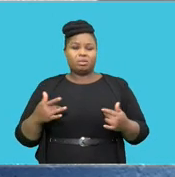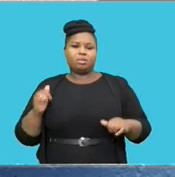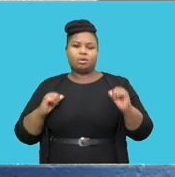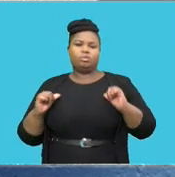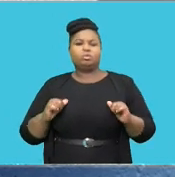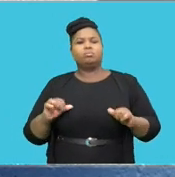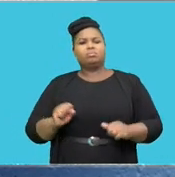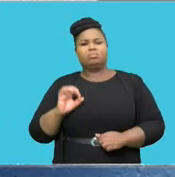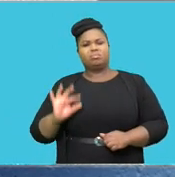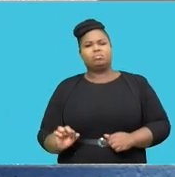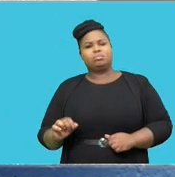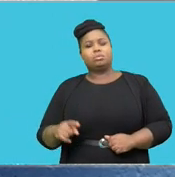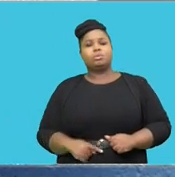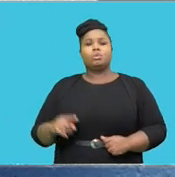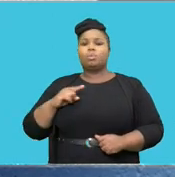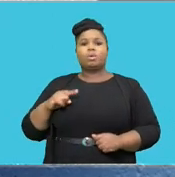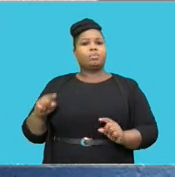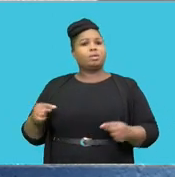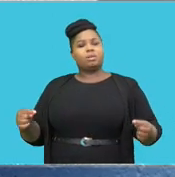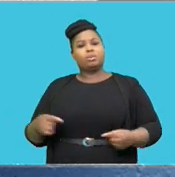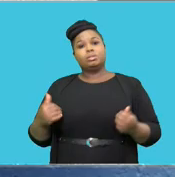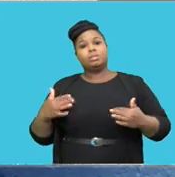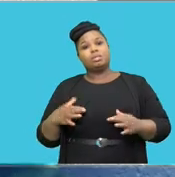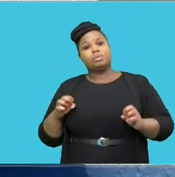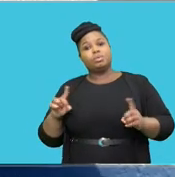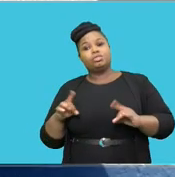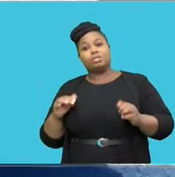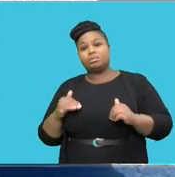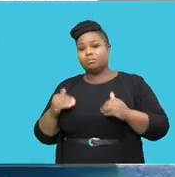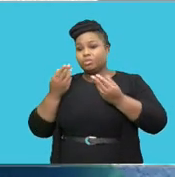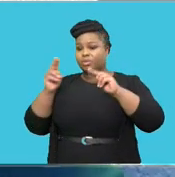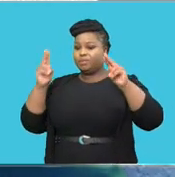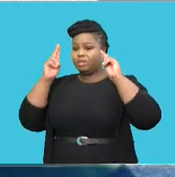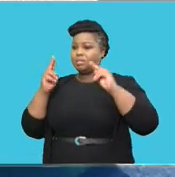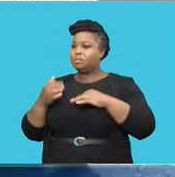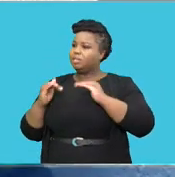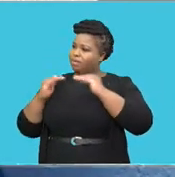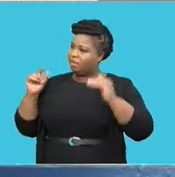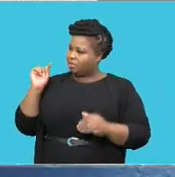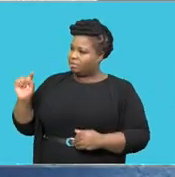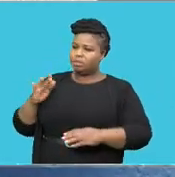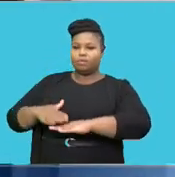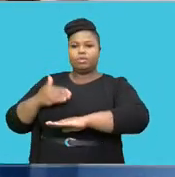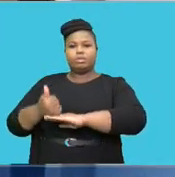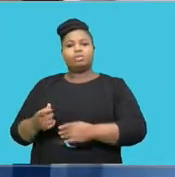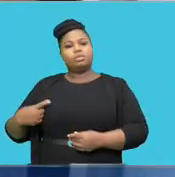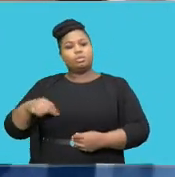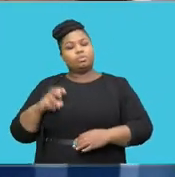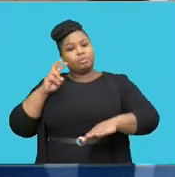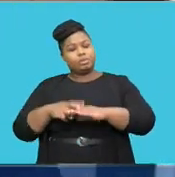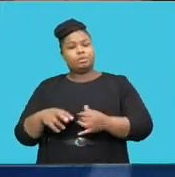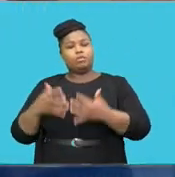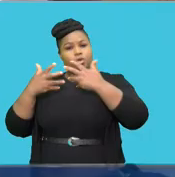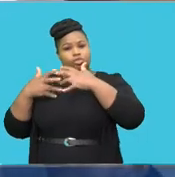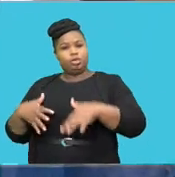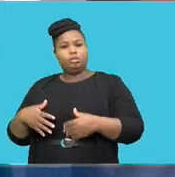very dangerous. We cannot start education at university level. This is the foundation. If we need to produce